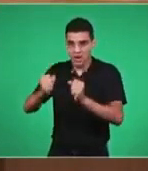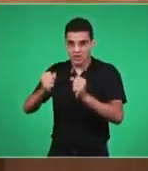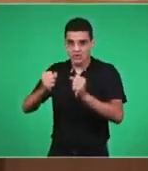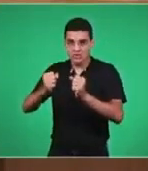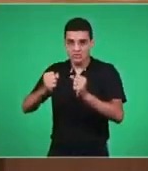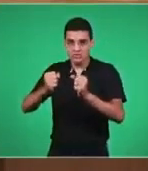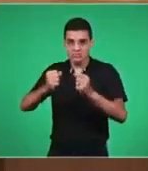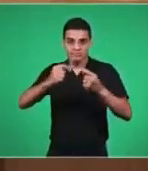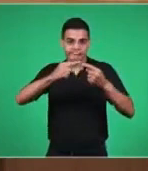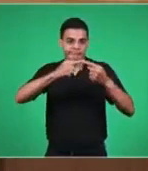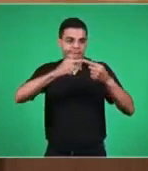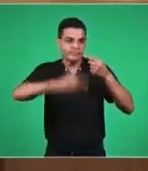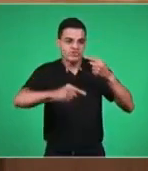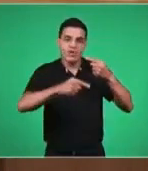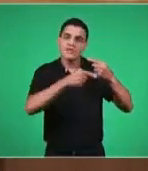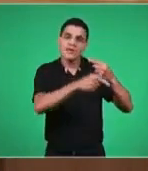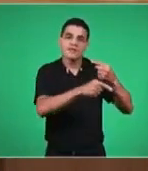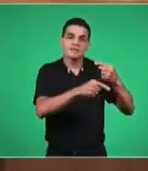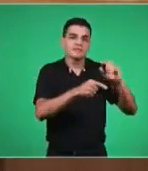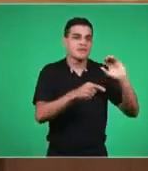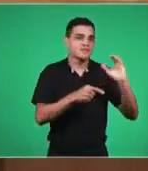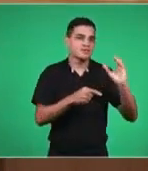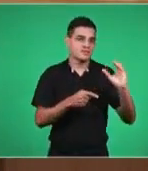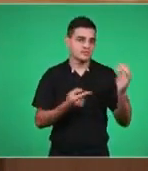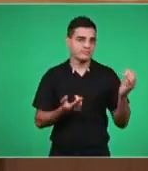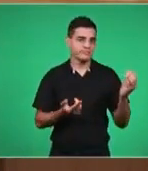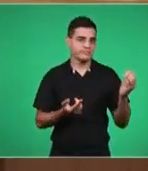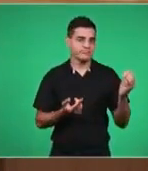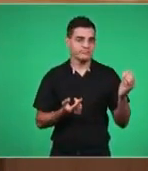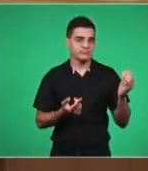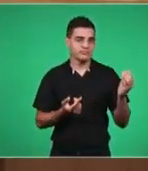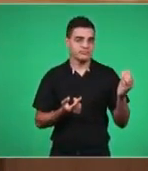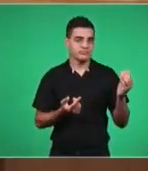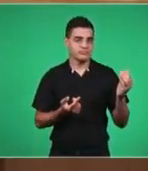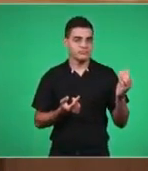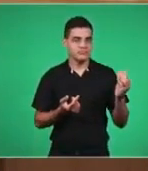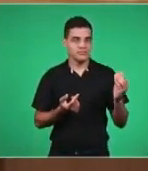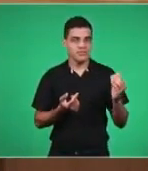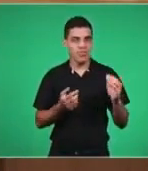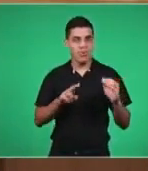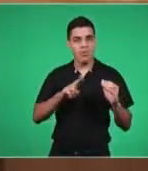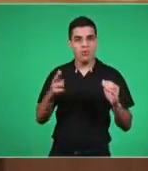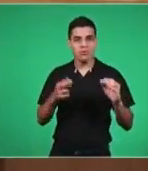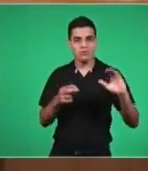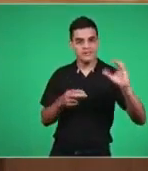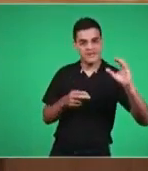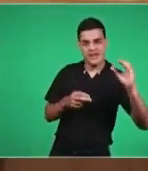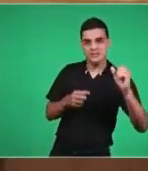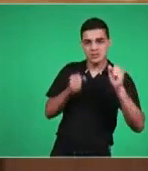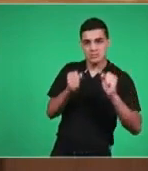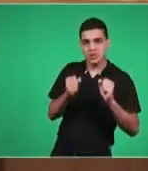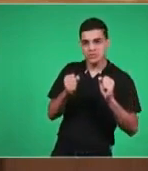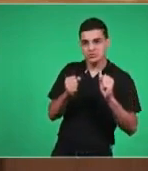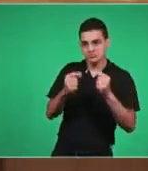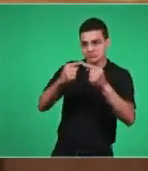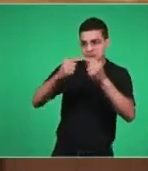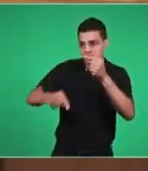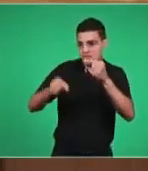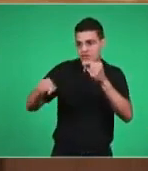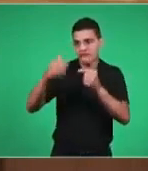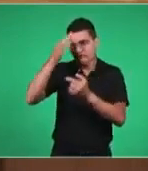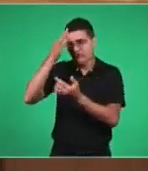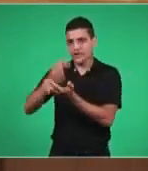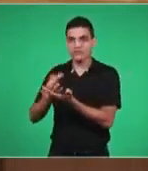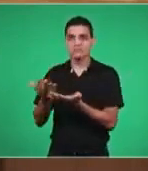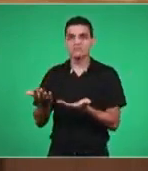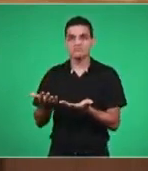can confront science, or even better, you can answer, if science